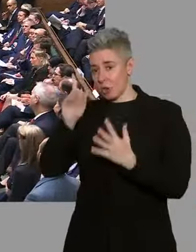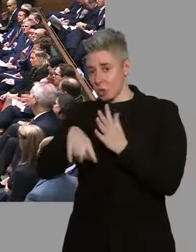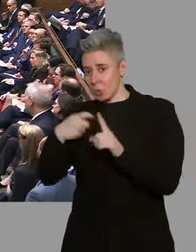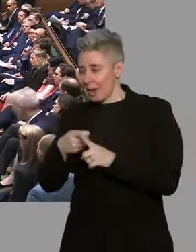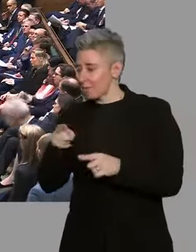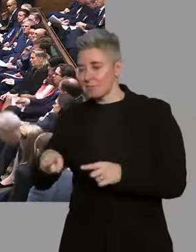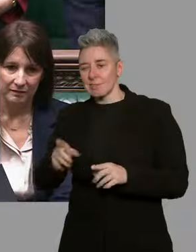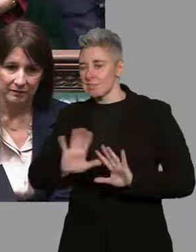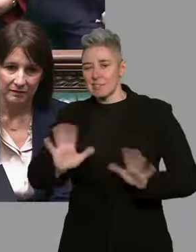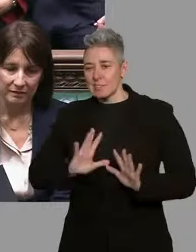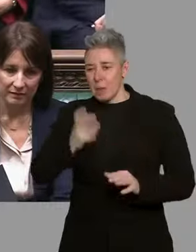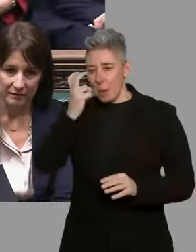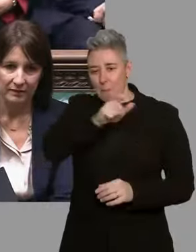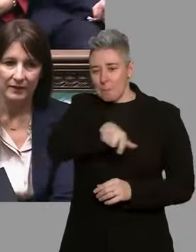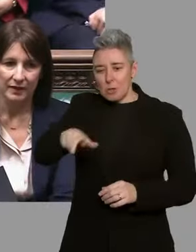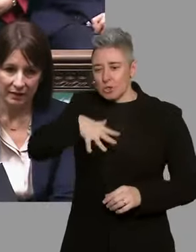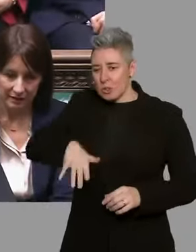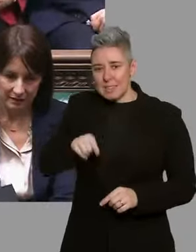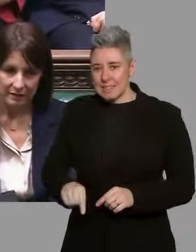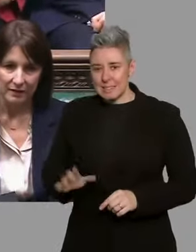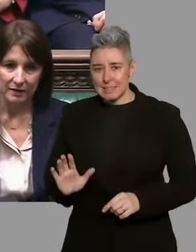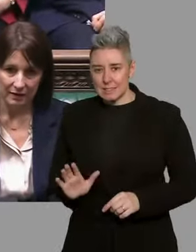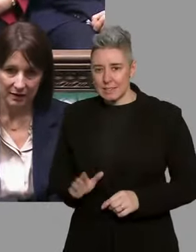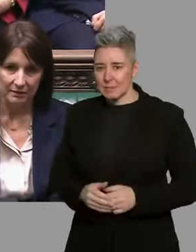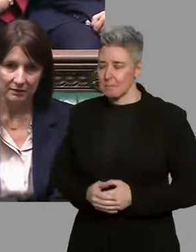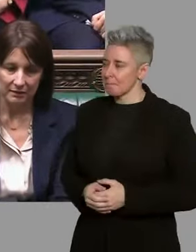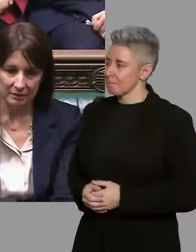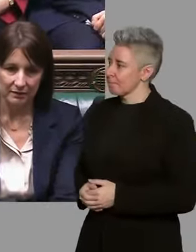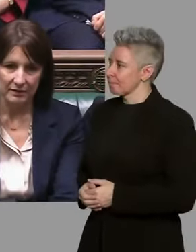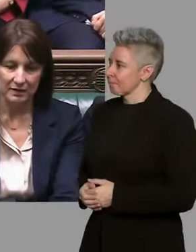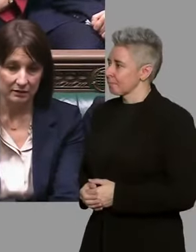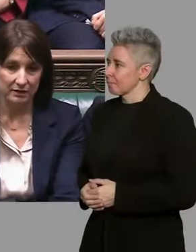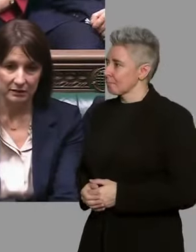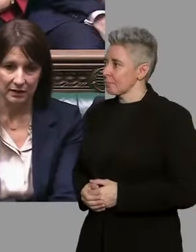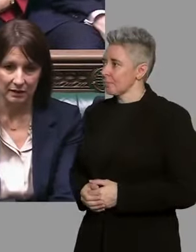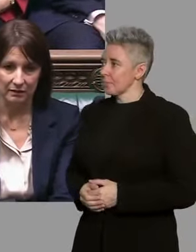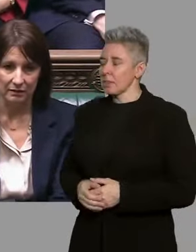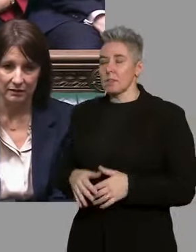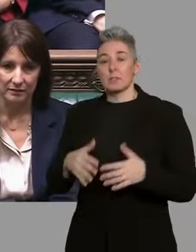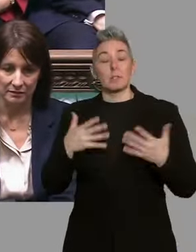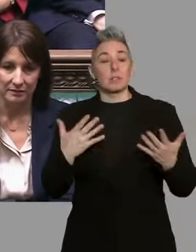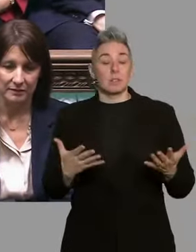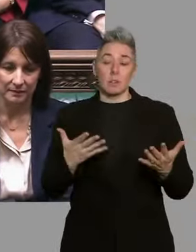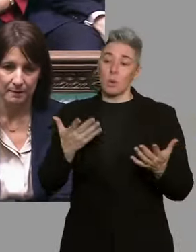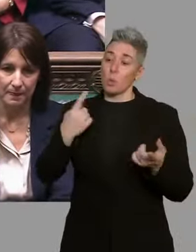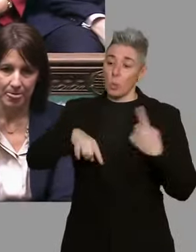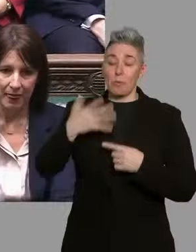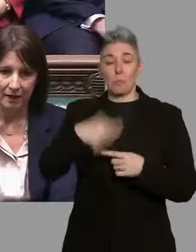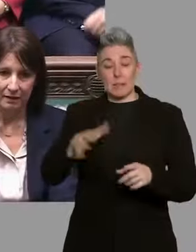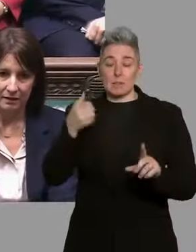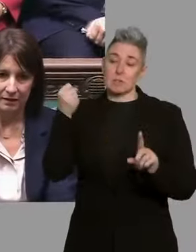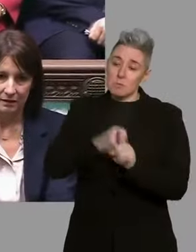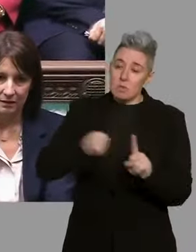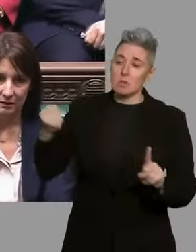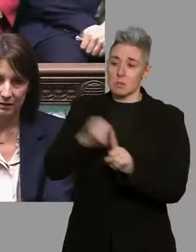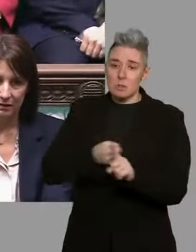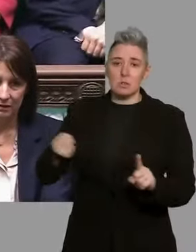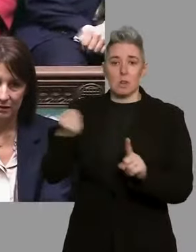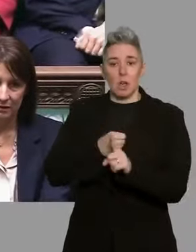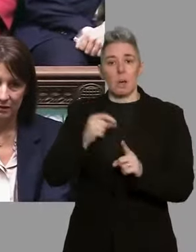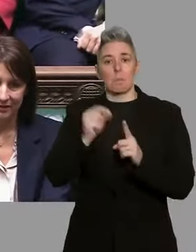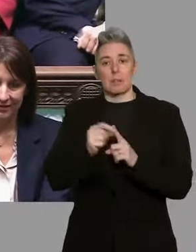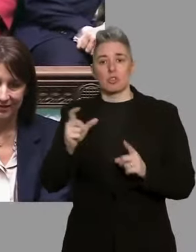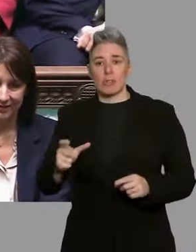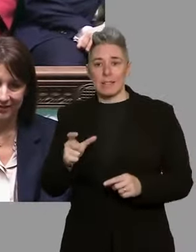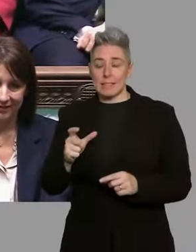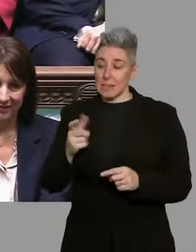driving up with a campaign for pension credit. It's important that everybody who's entitled to it claims that pension credit. And she shouldn't claim as some great